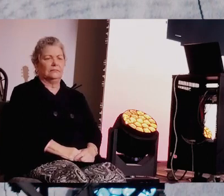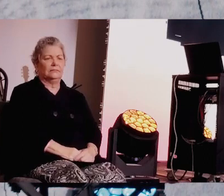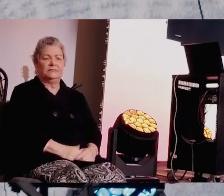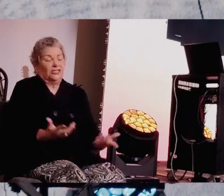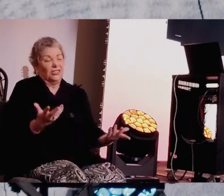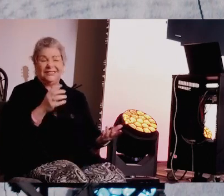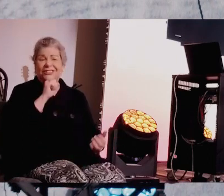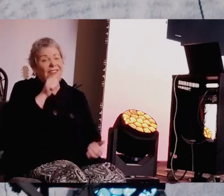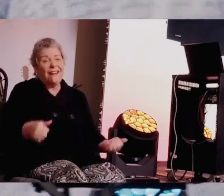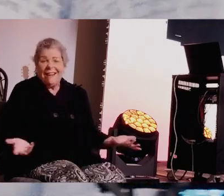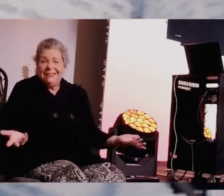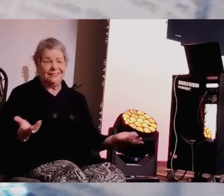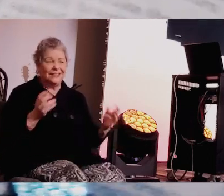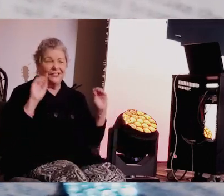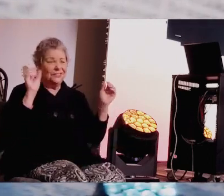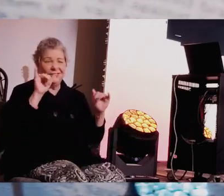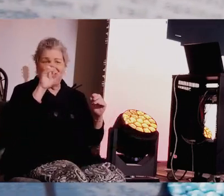There just isn't. They're just